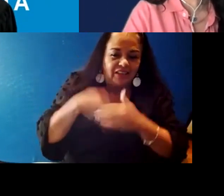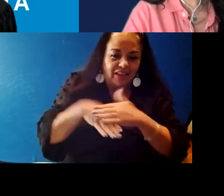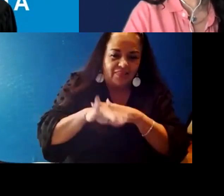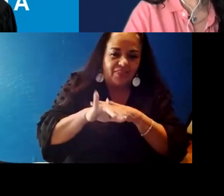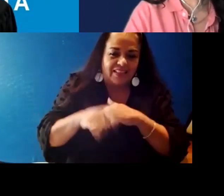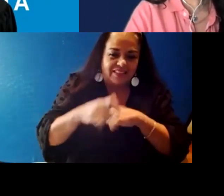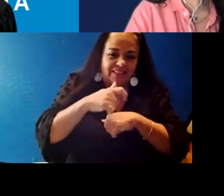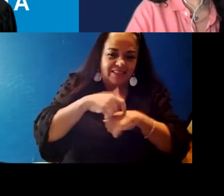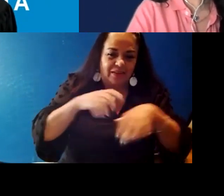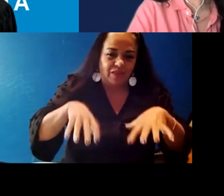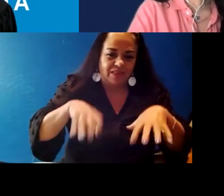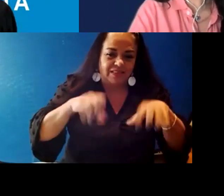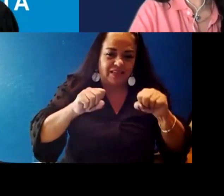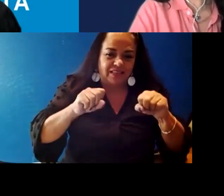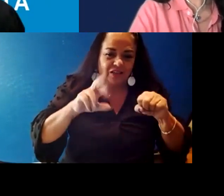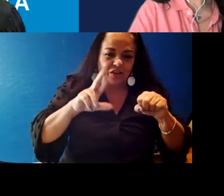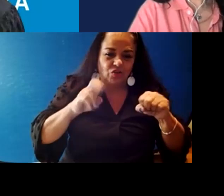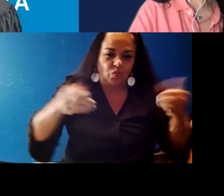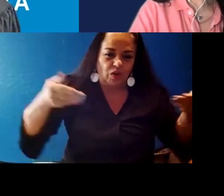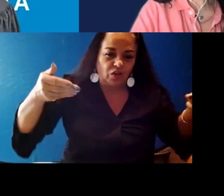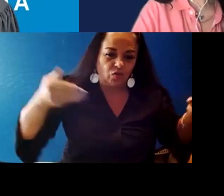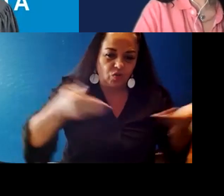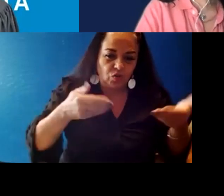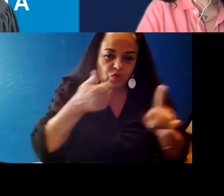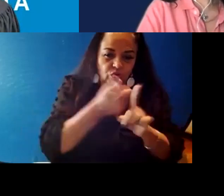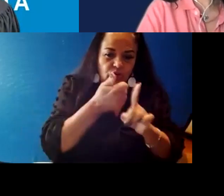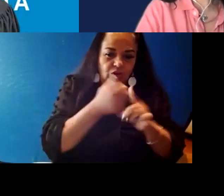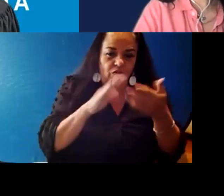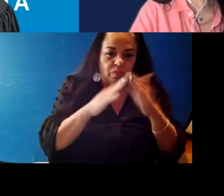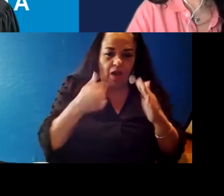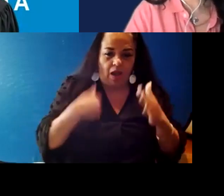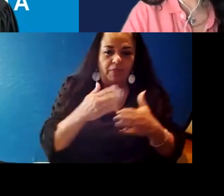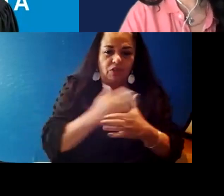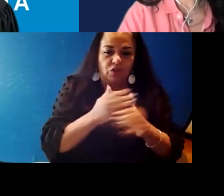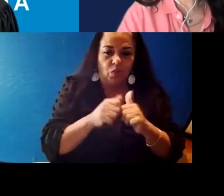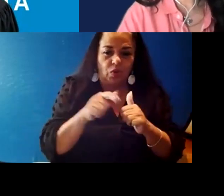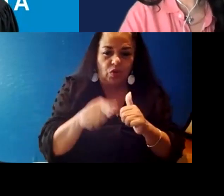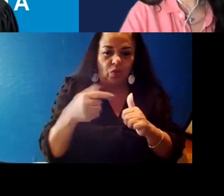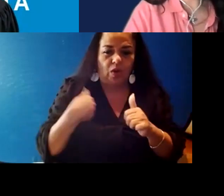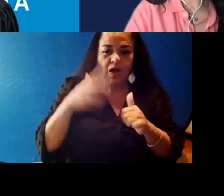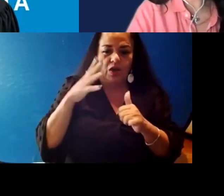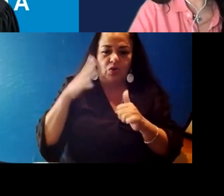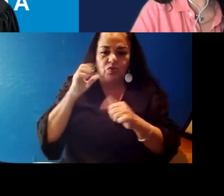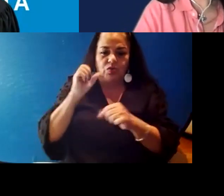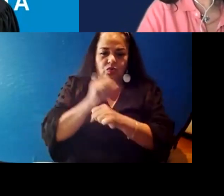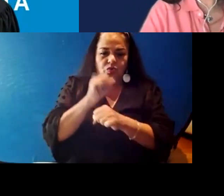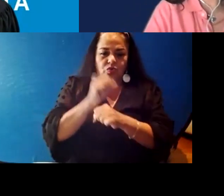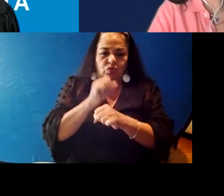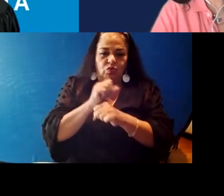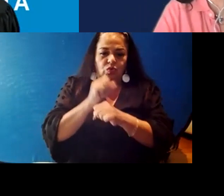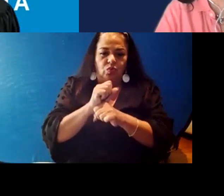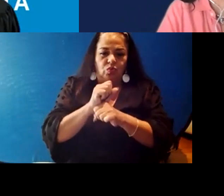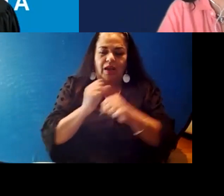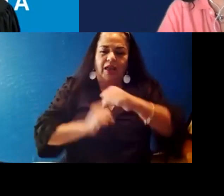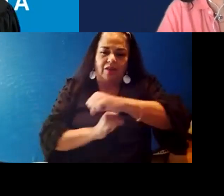to almost reintroduce yourself to community, right? I'll share with you all, like I used to work at the Annie E. Casey Foundation, right? So I feel like I